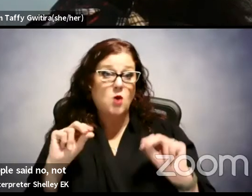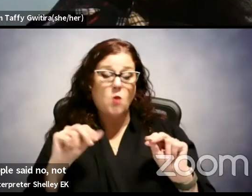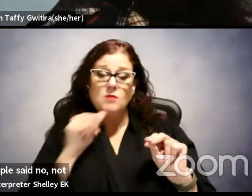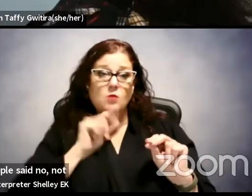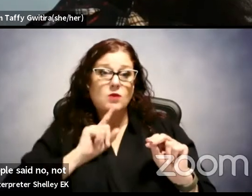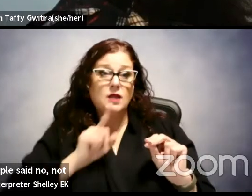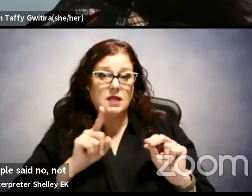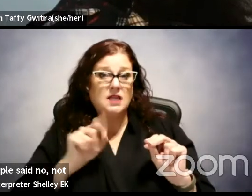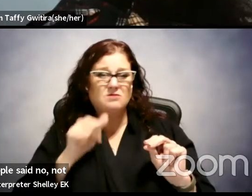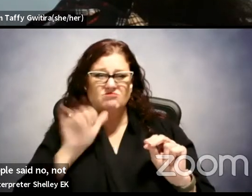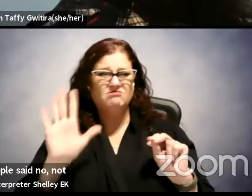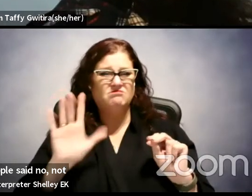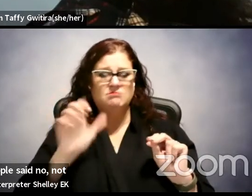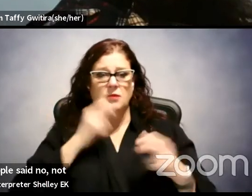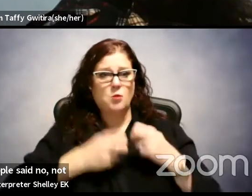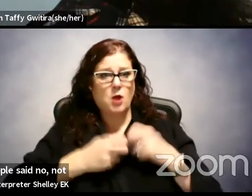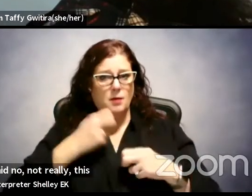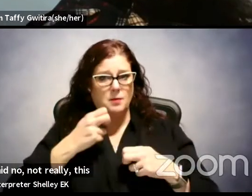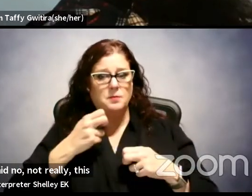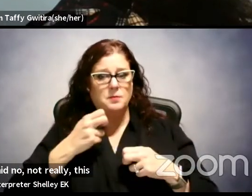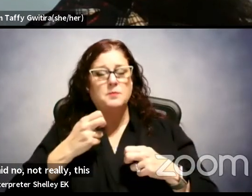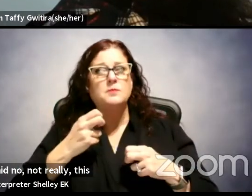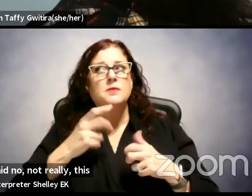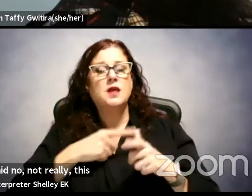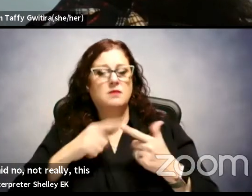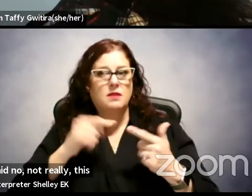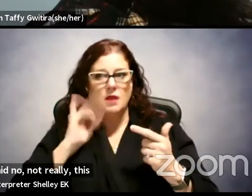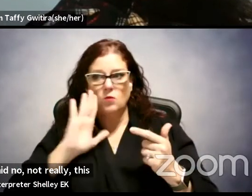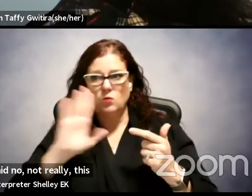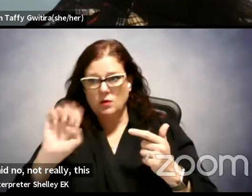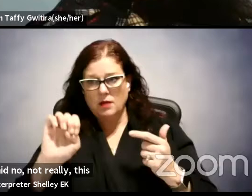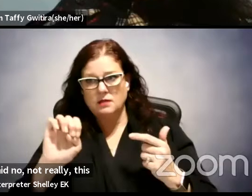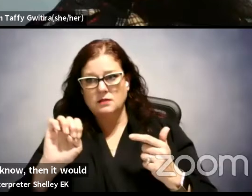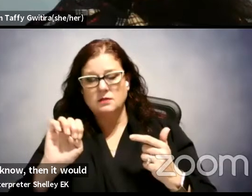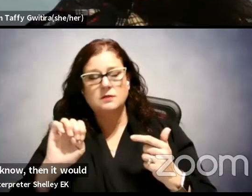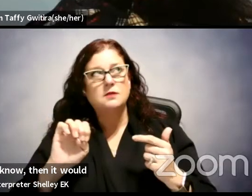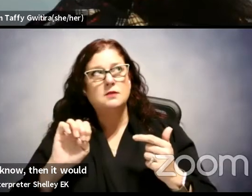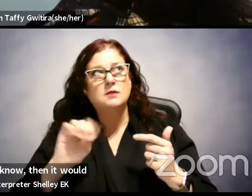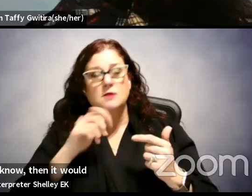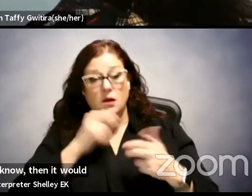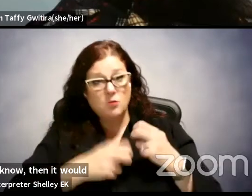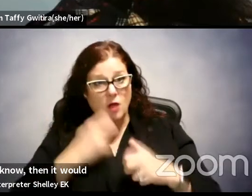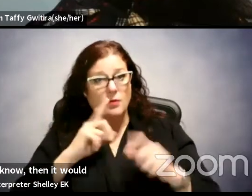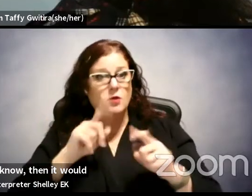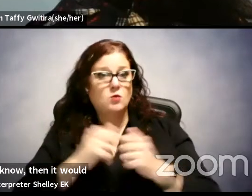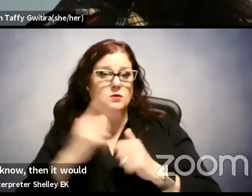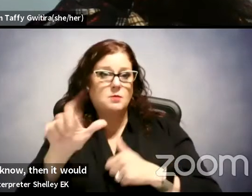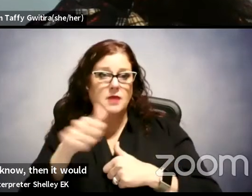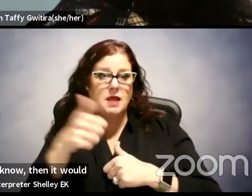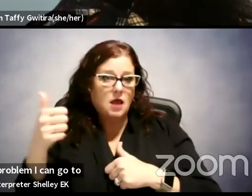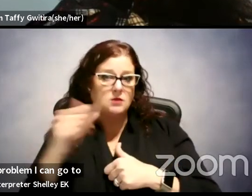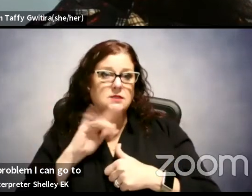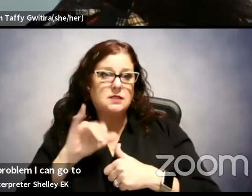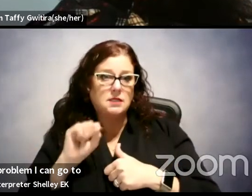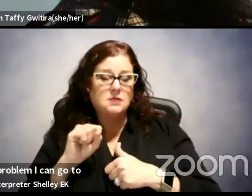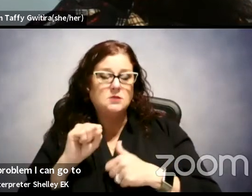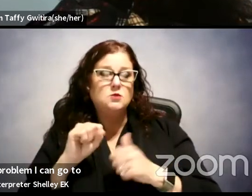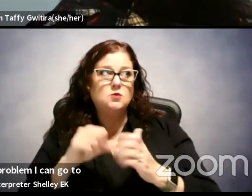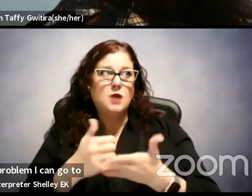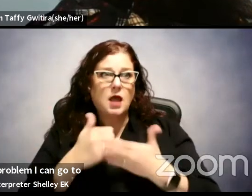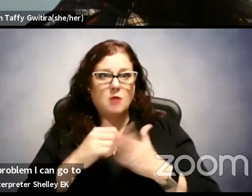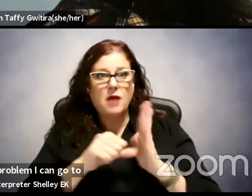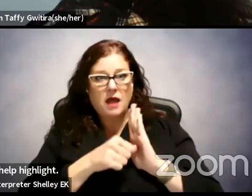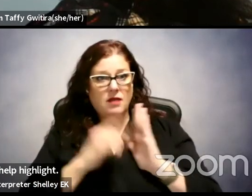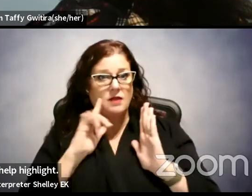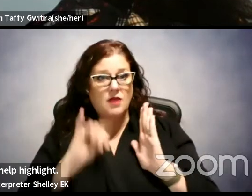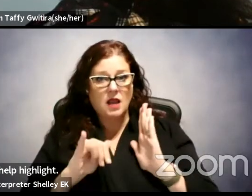this isn't it, this isn't a problem, then it would have been, okay, well, it's not a problem. I can go to something else that is to help highlight. And that's